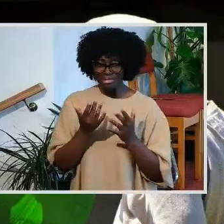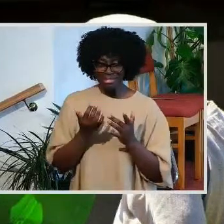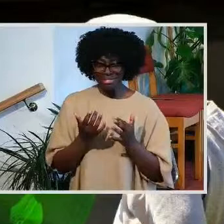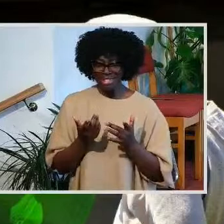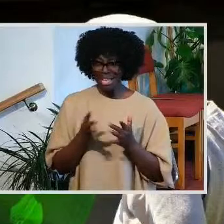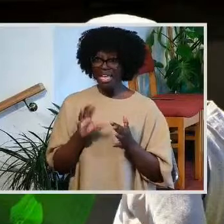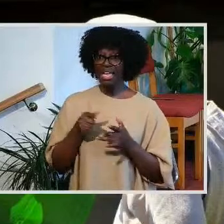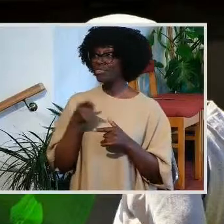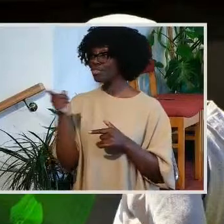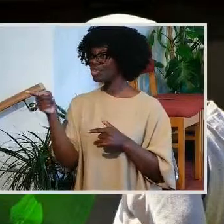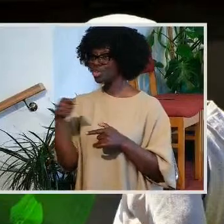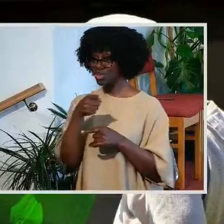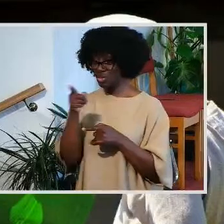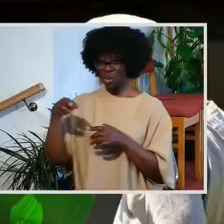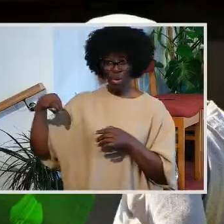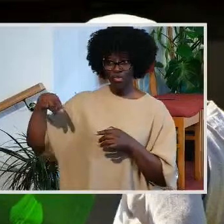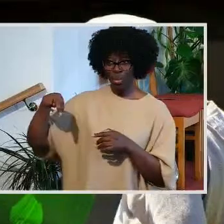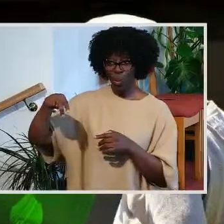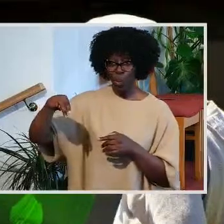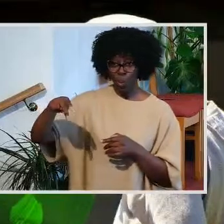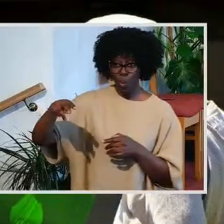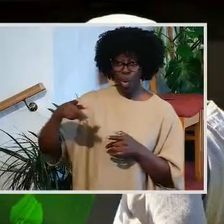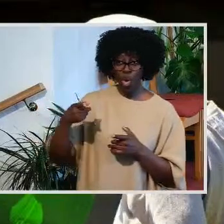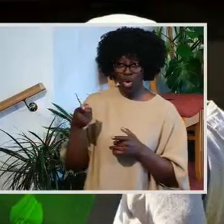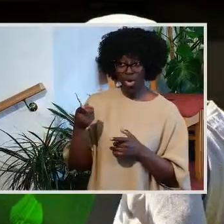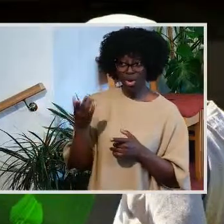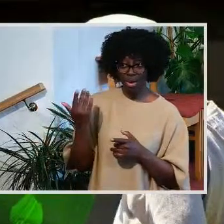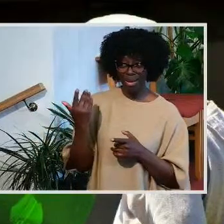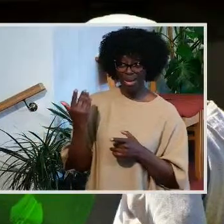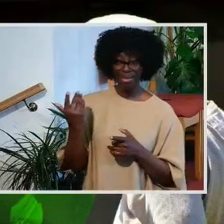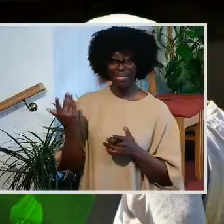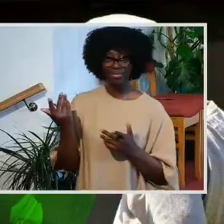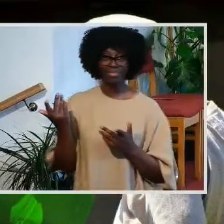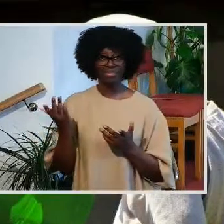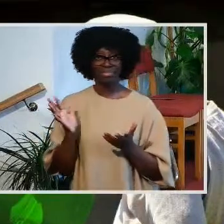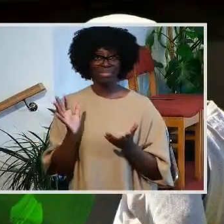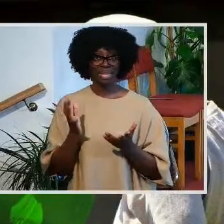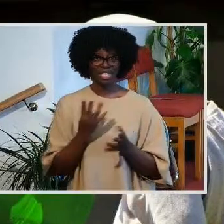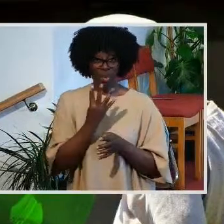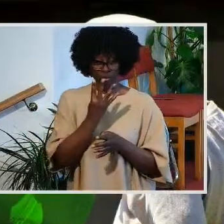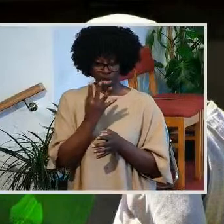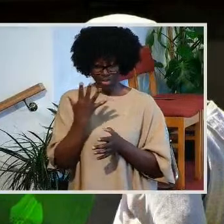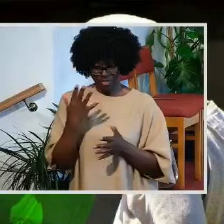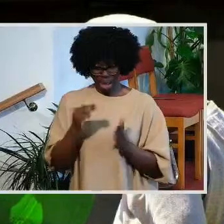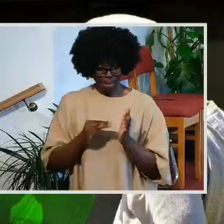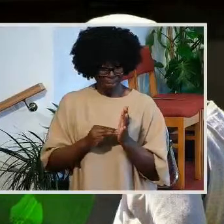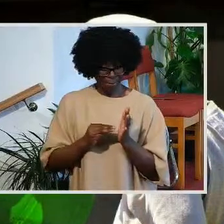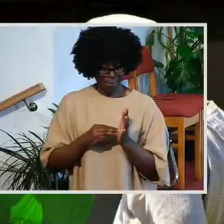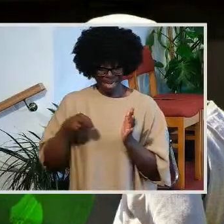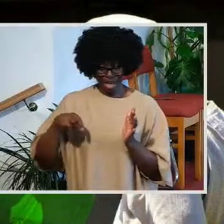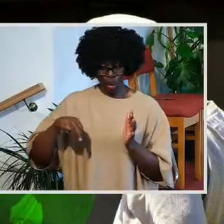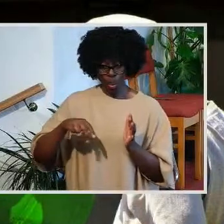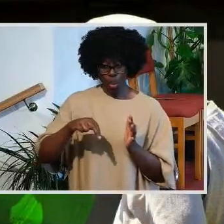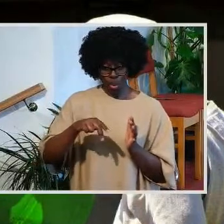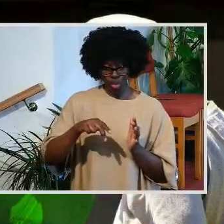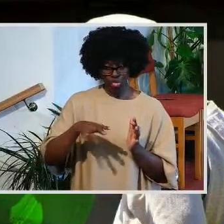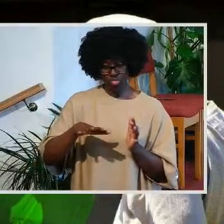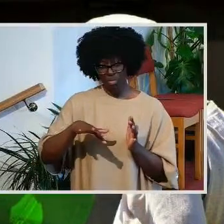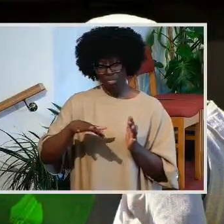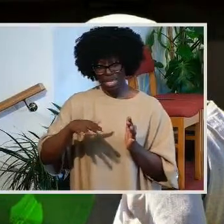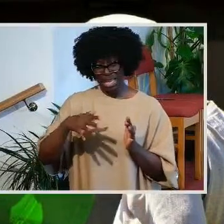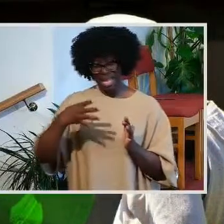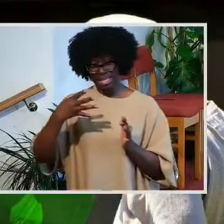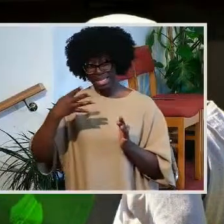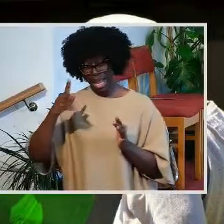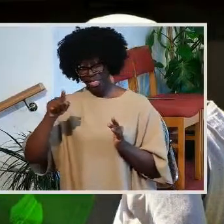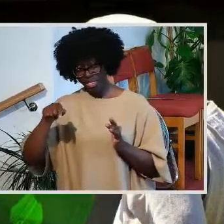those who are going to be aiming for the study we heard of earlier on. So about a 45-minute walk would get you about 8,000 steps, 9,000